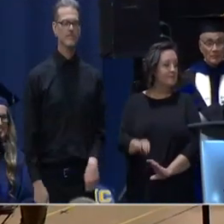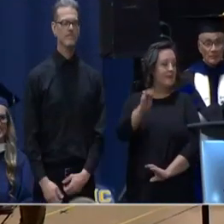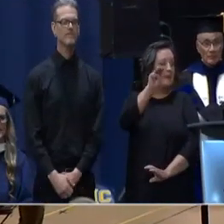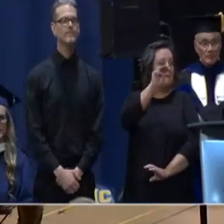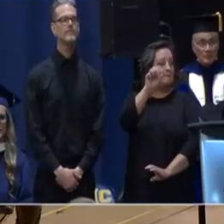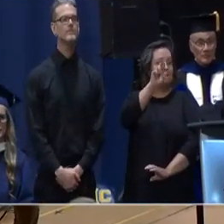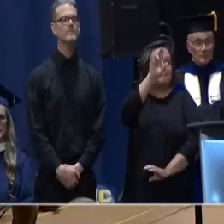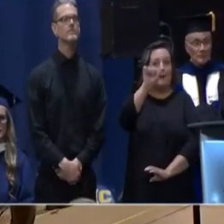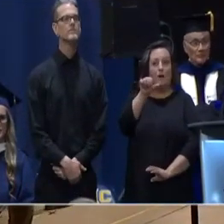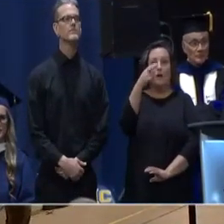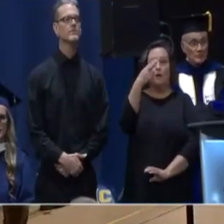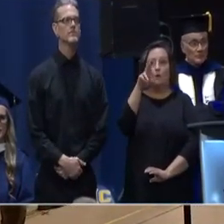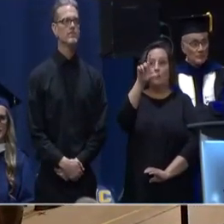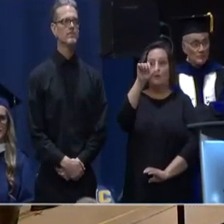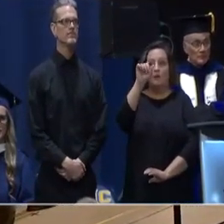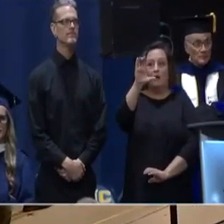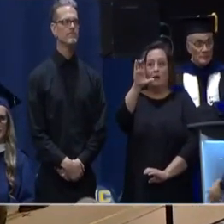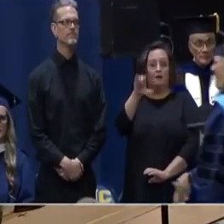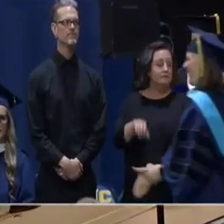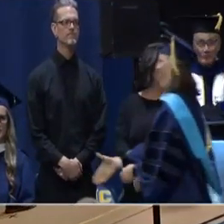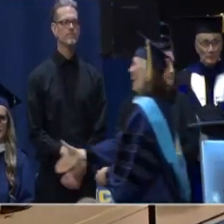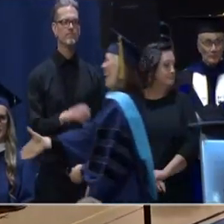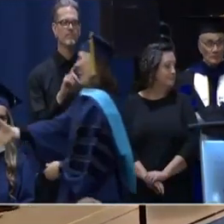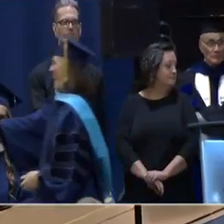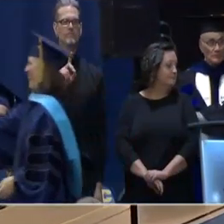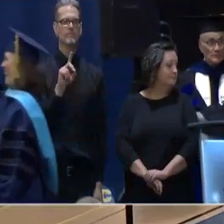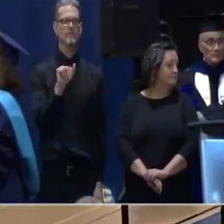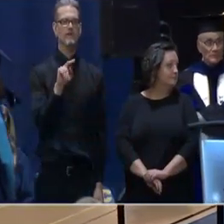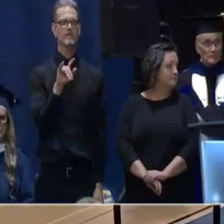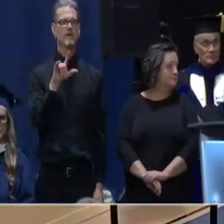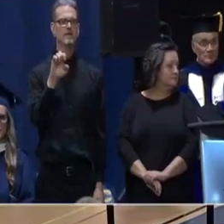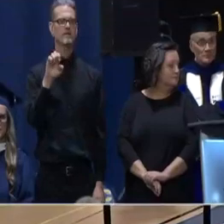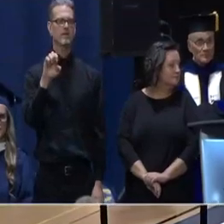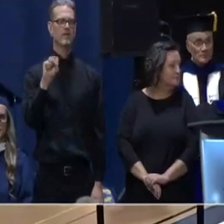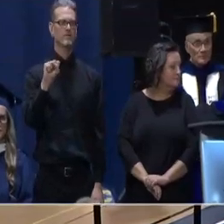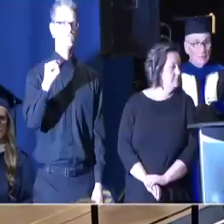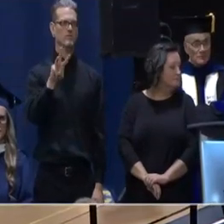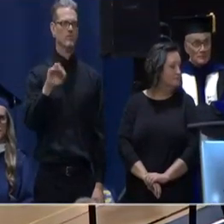Mary Hulak. Danielle